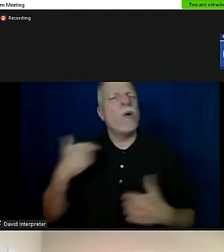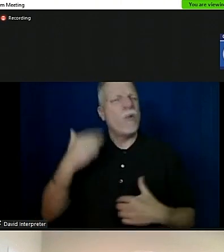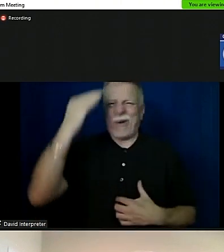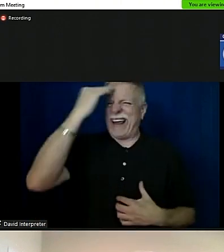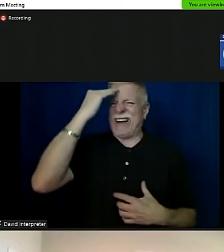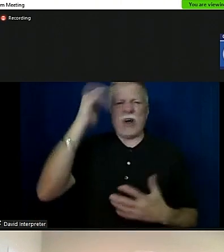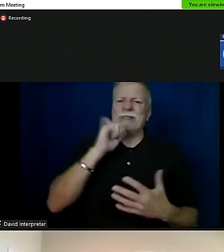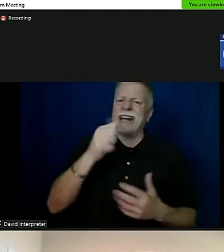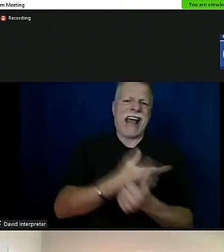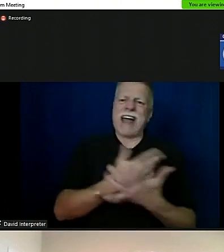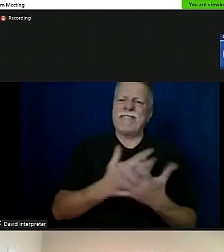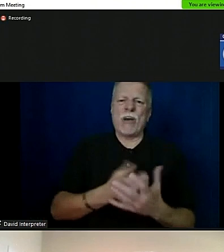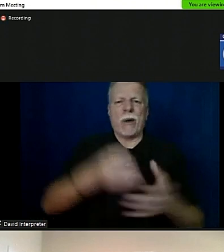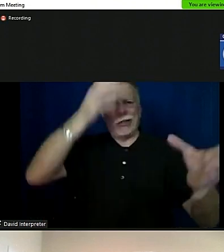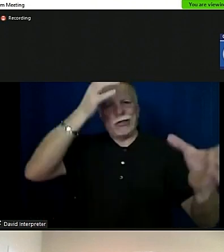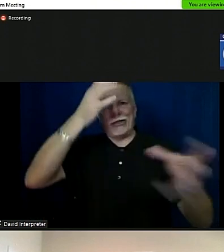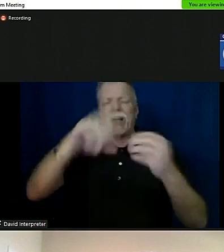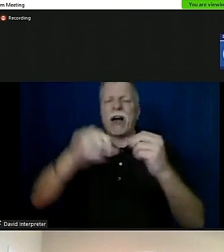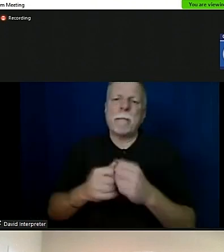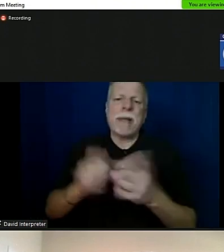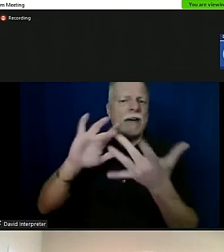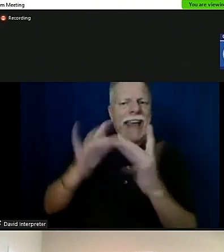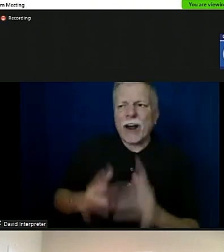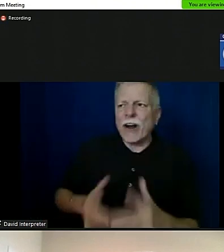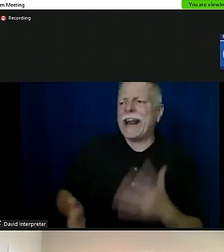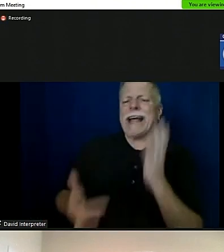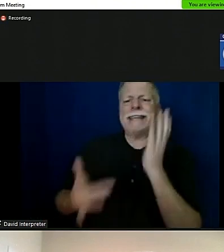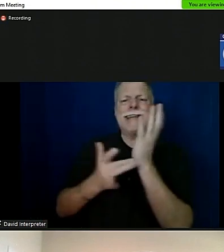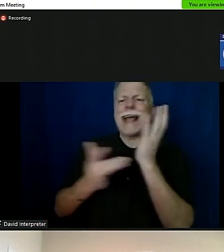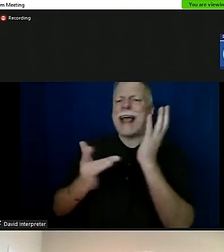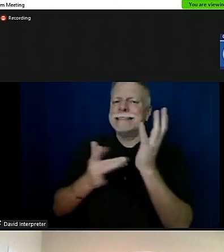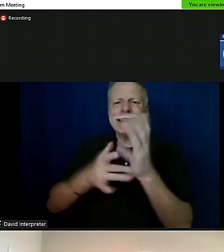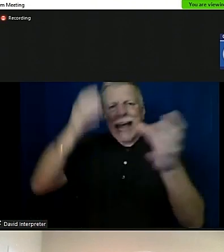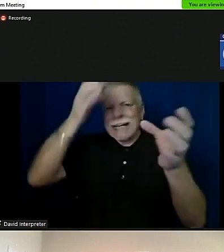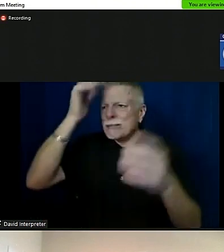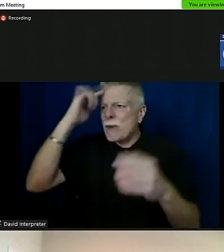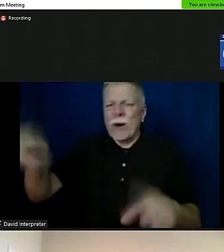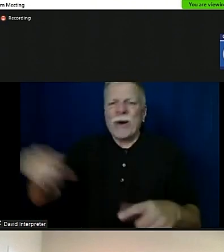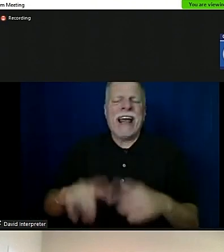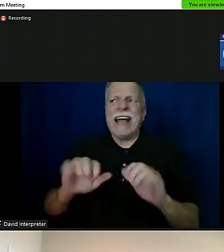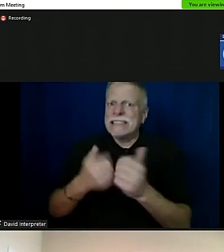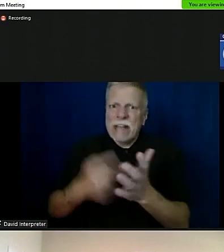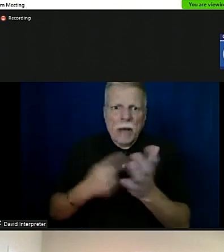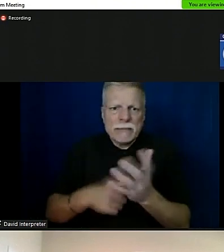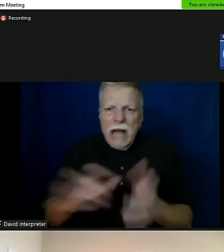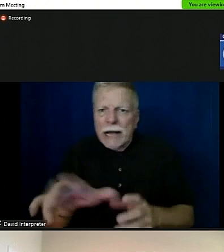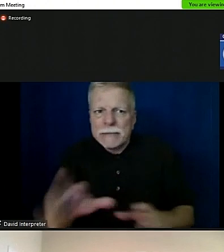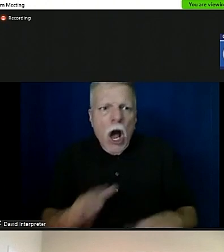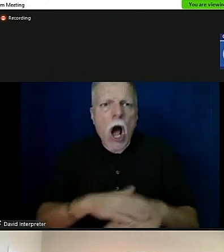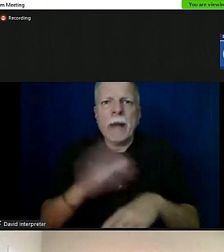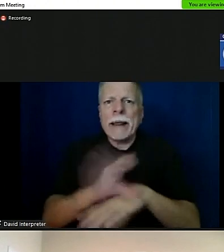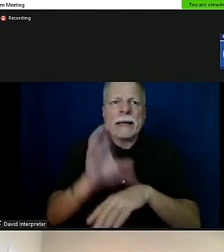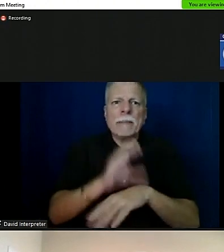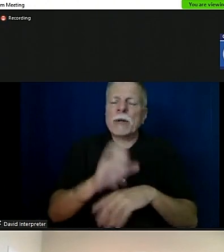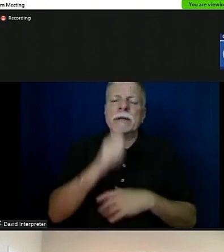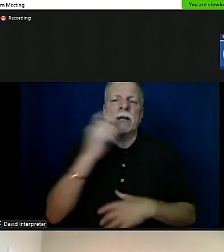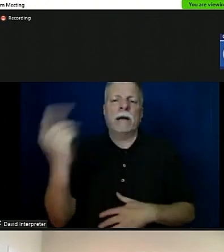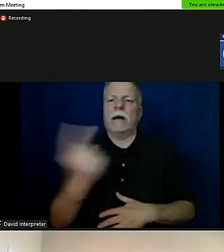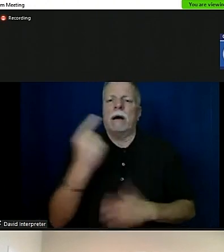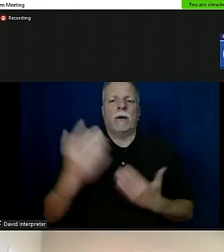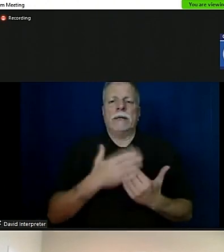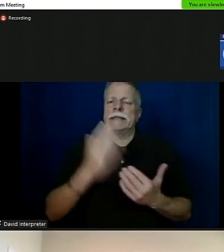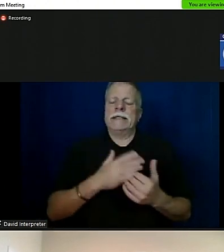tech savvy, and we not know that navigating a website, navigating a portal is not always the easiest way for people to